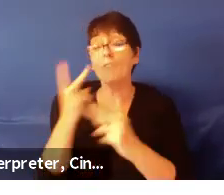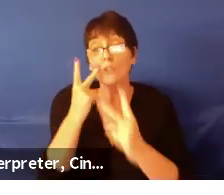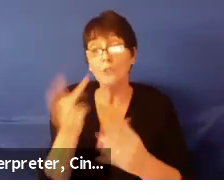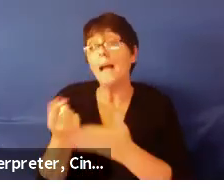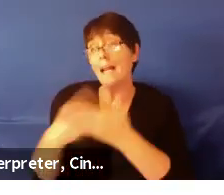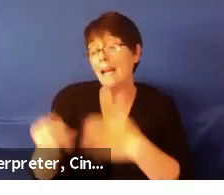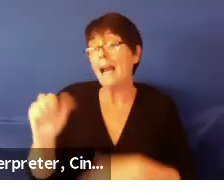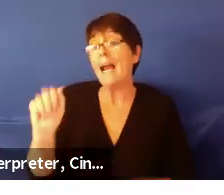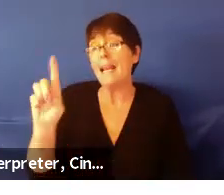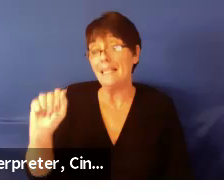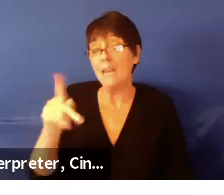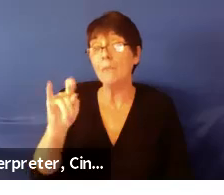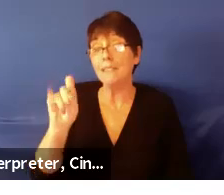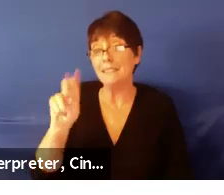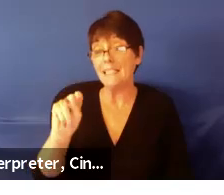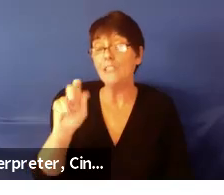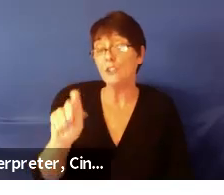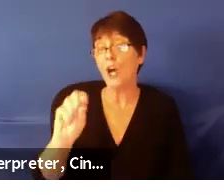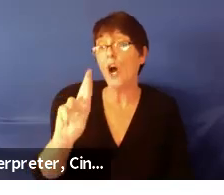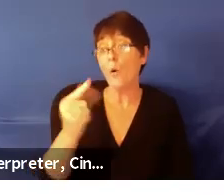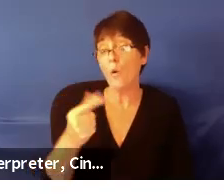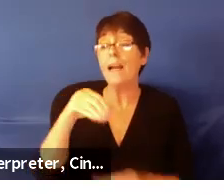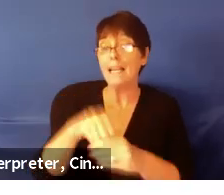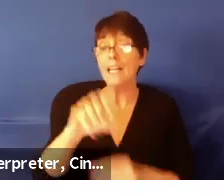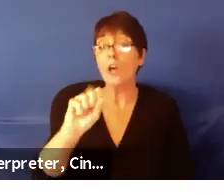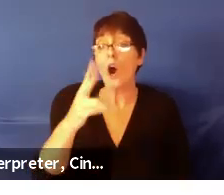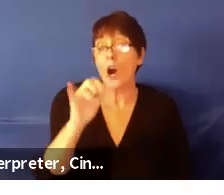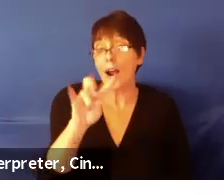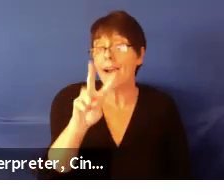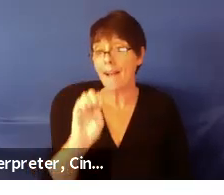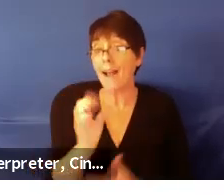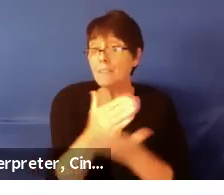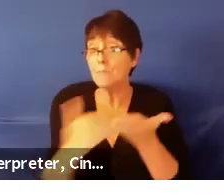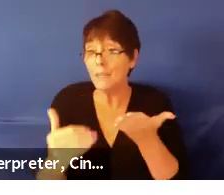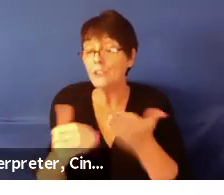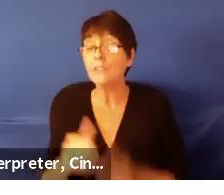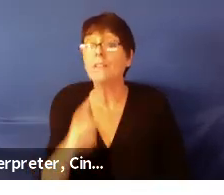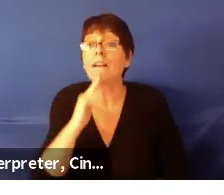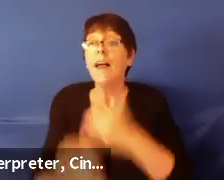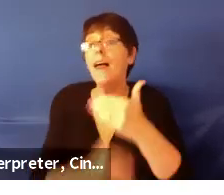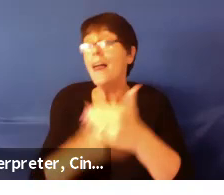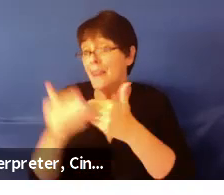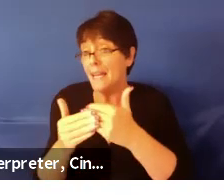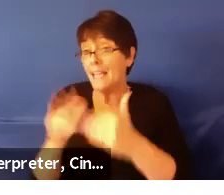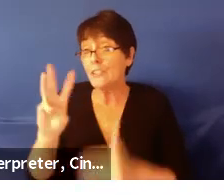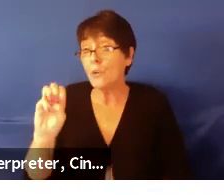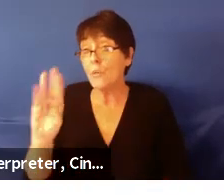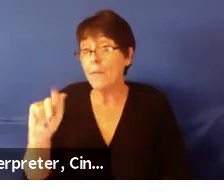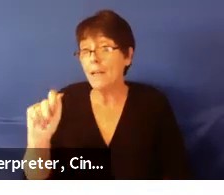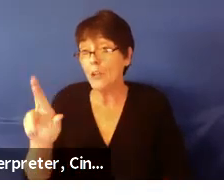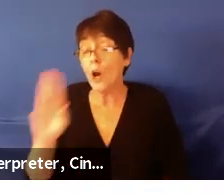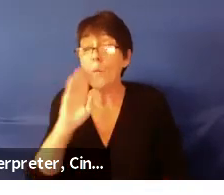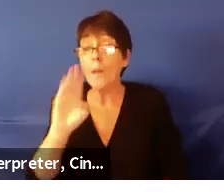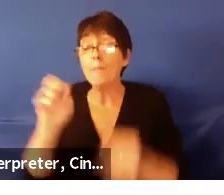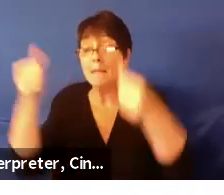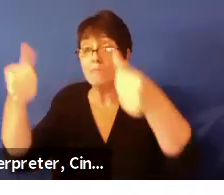at adapresentations.org in the archive section. The next webinar will be